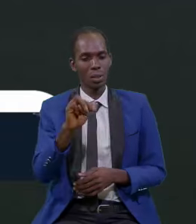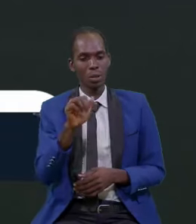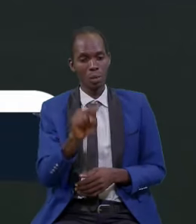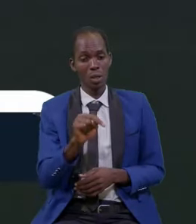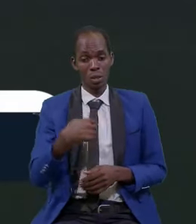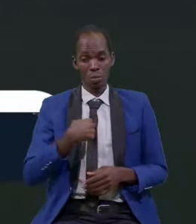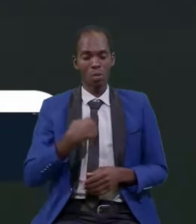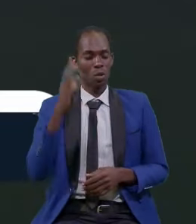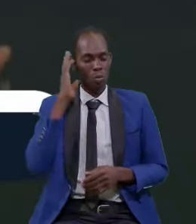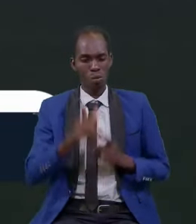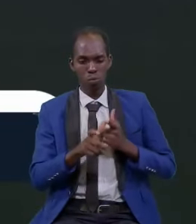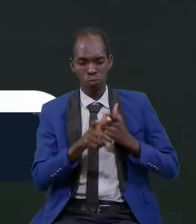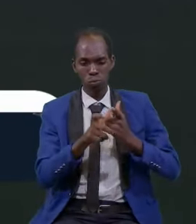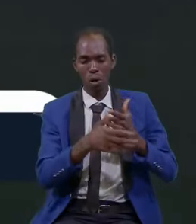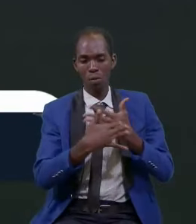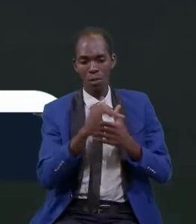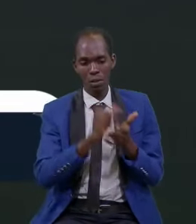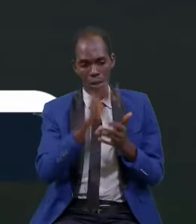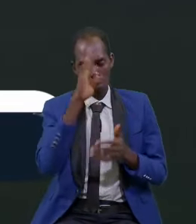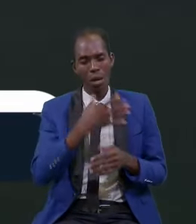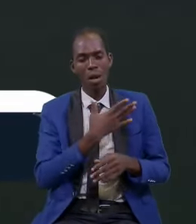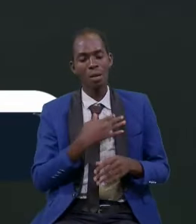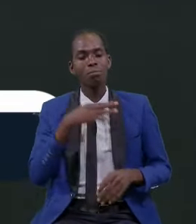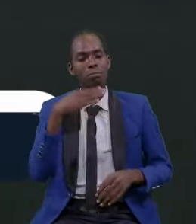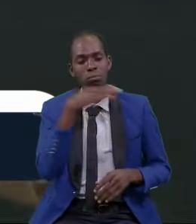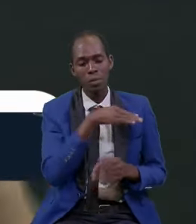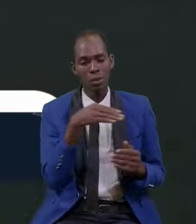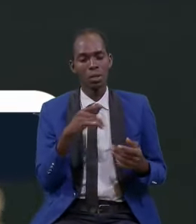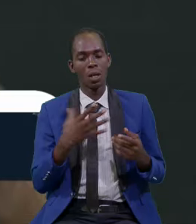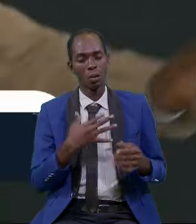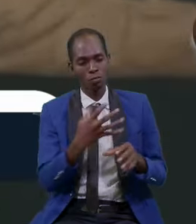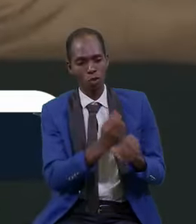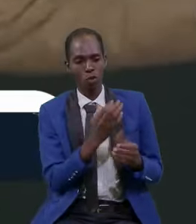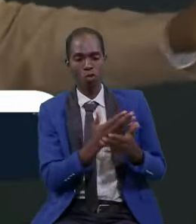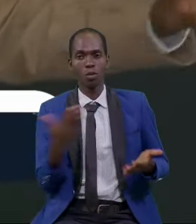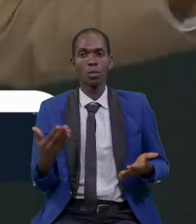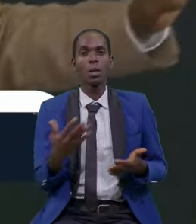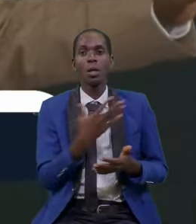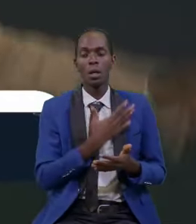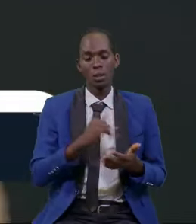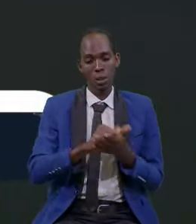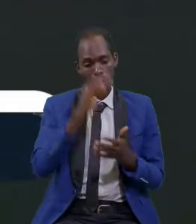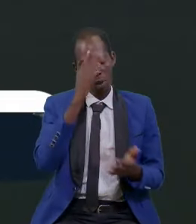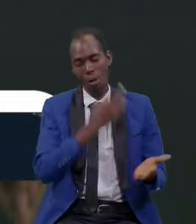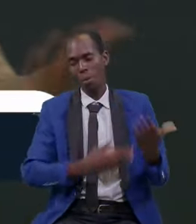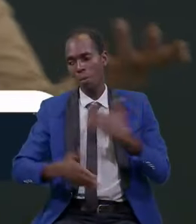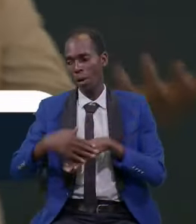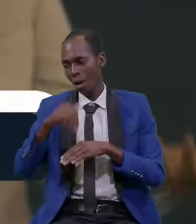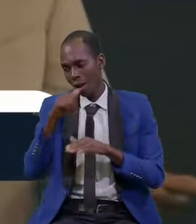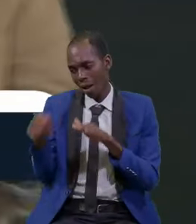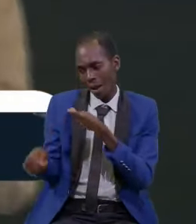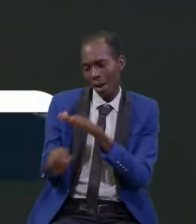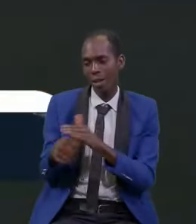ran after him and told a lie and got something. And so he came back and put everything neatly somewhere.